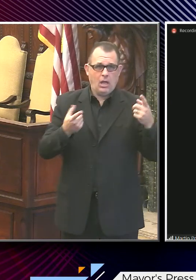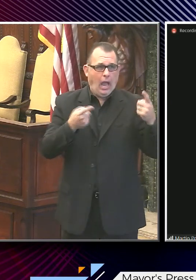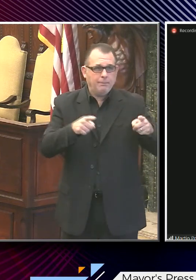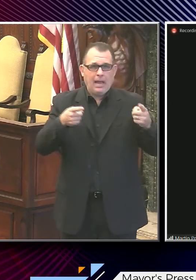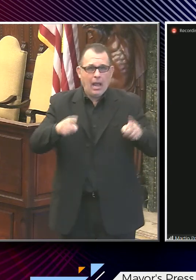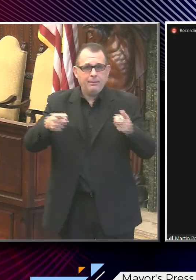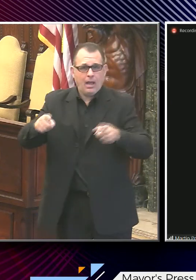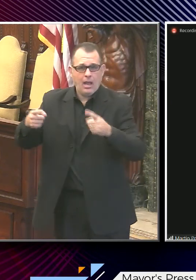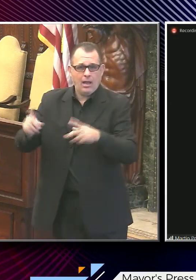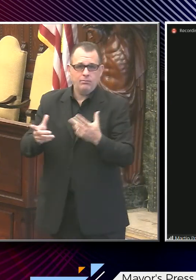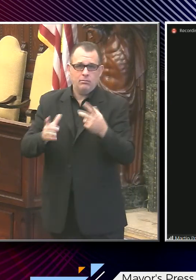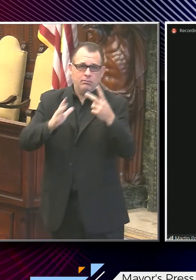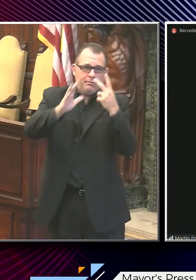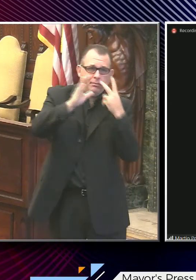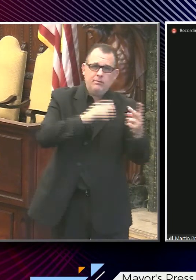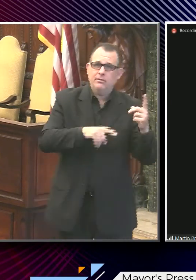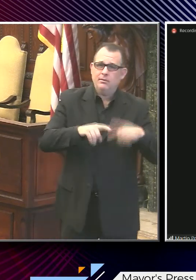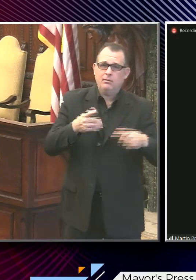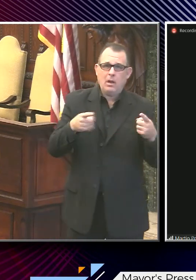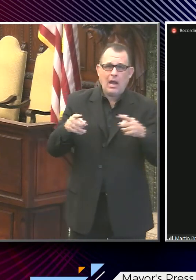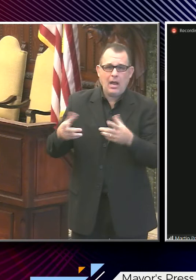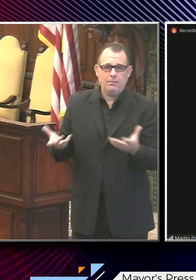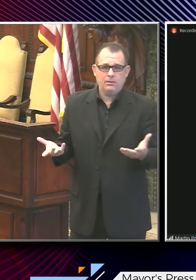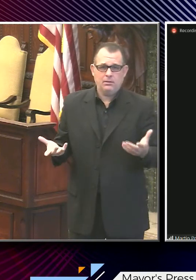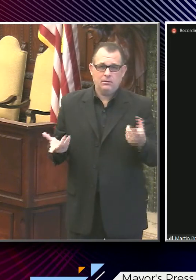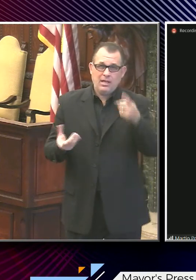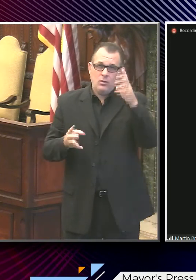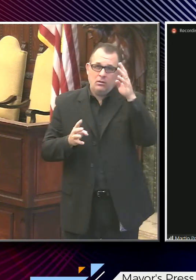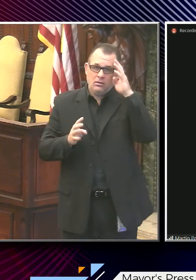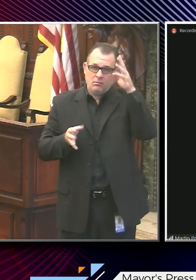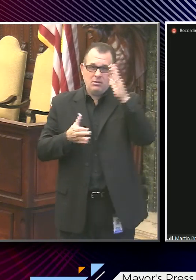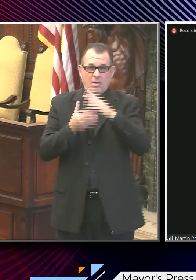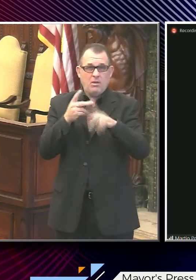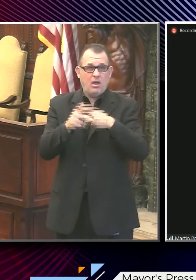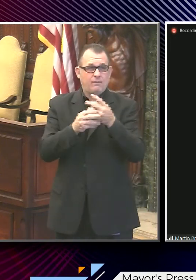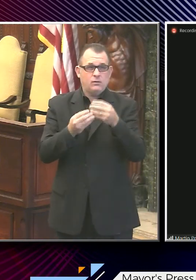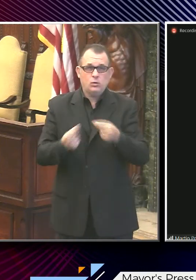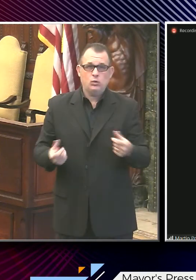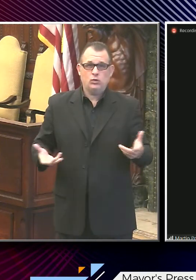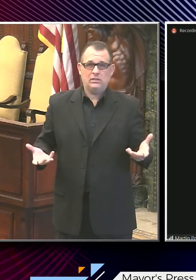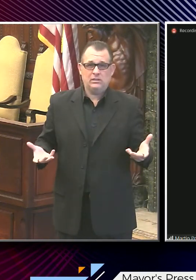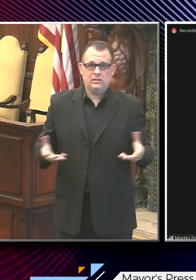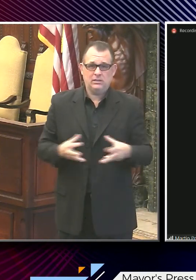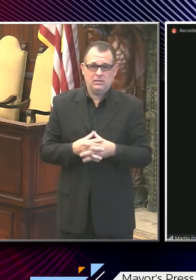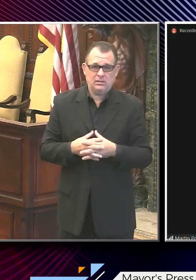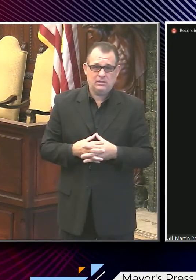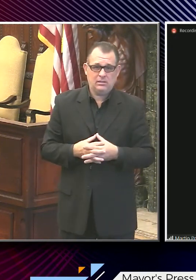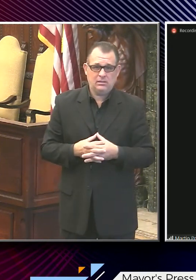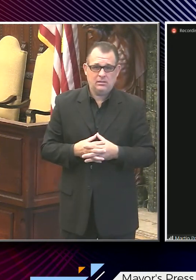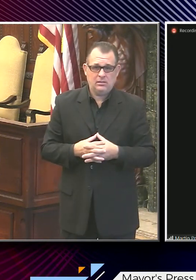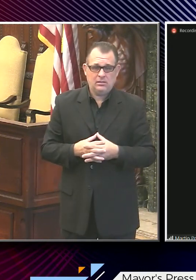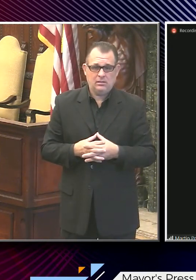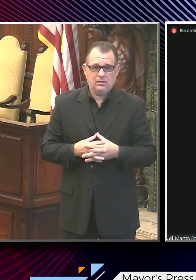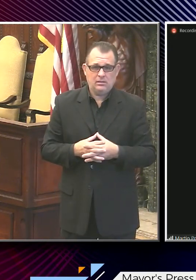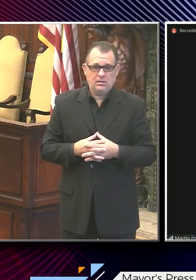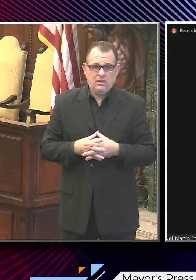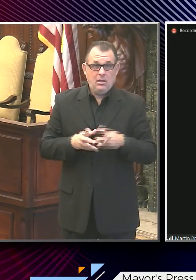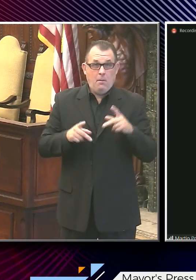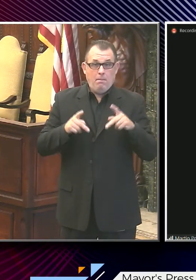there been any thought to coming up with some type of solution to that citizens